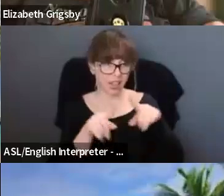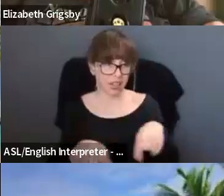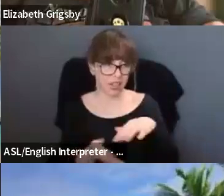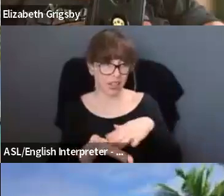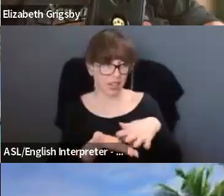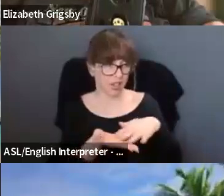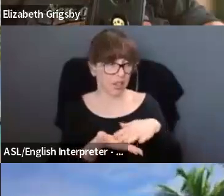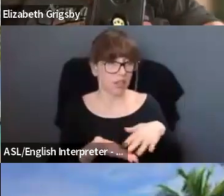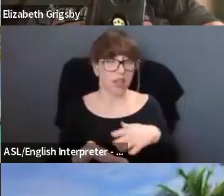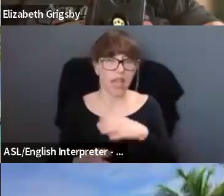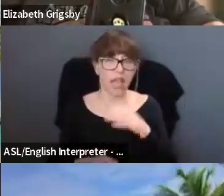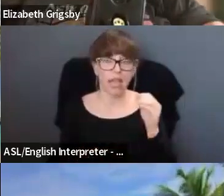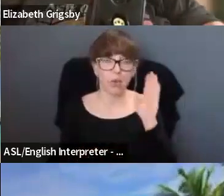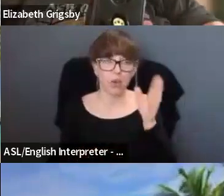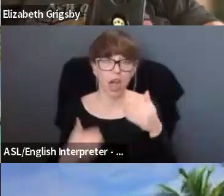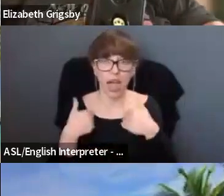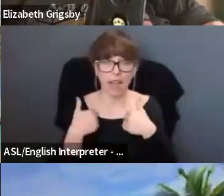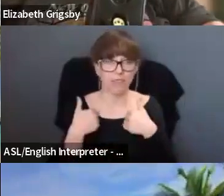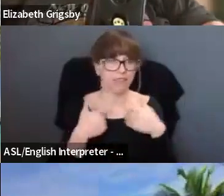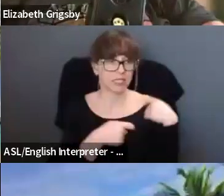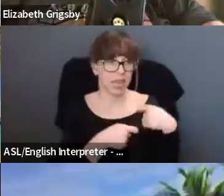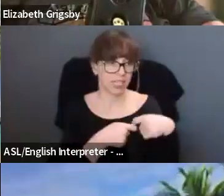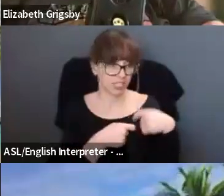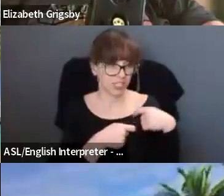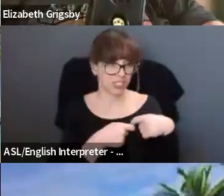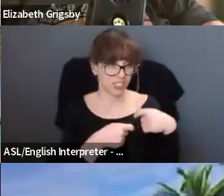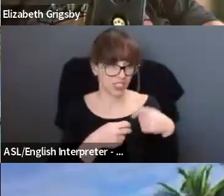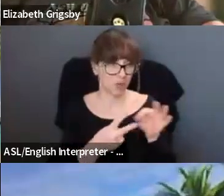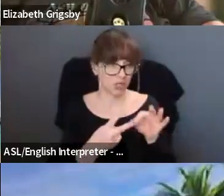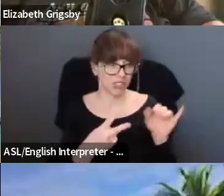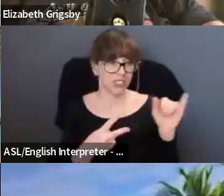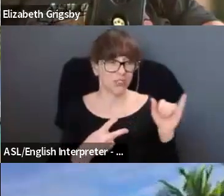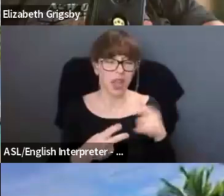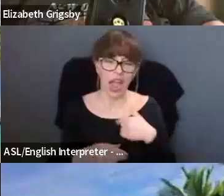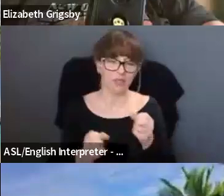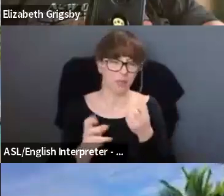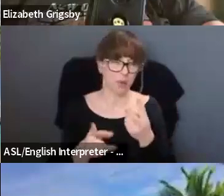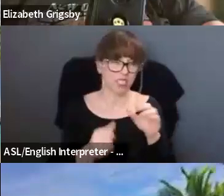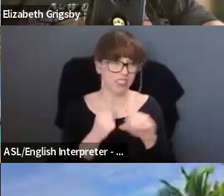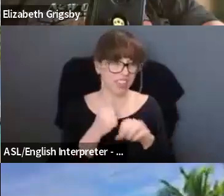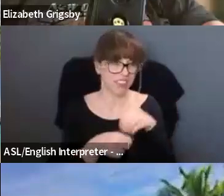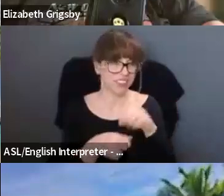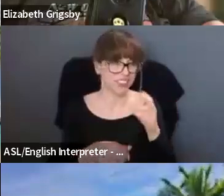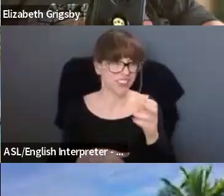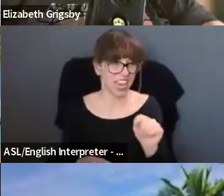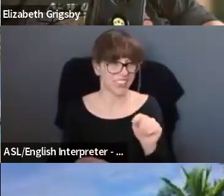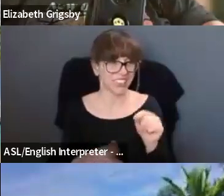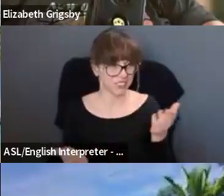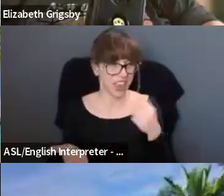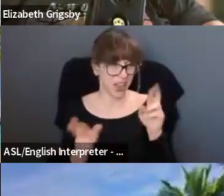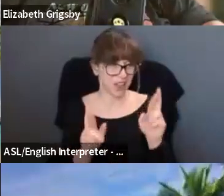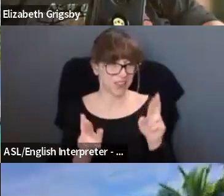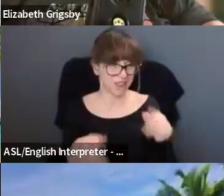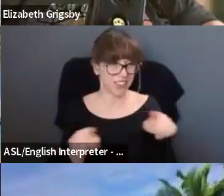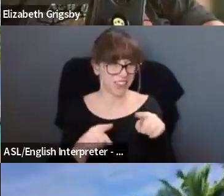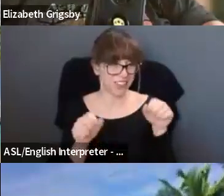options, and we'll have Spanish options as well. And I dropped the flyer in the chat. And so I hope